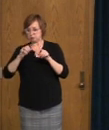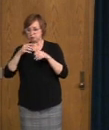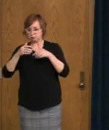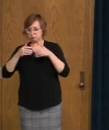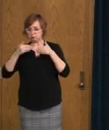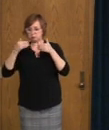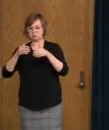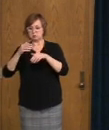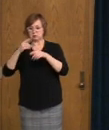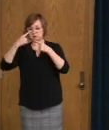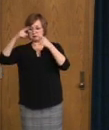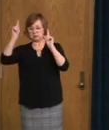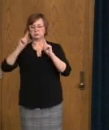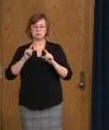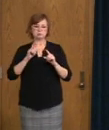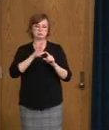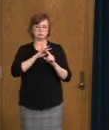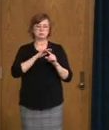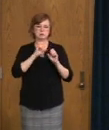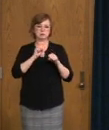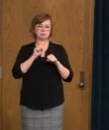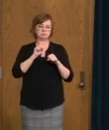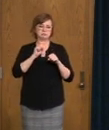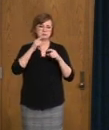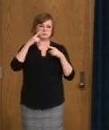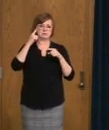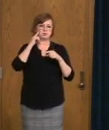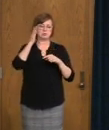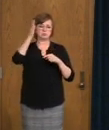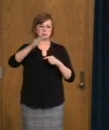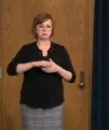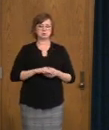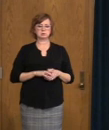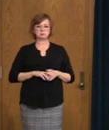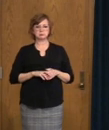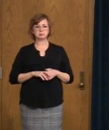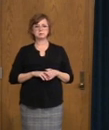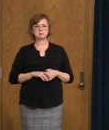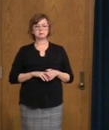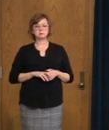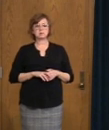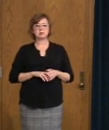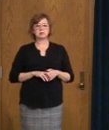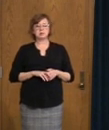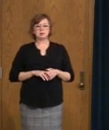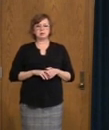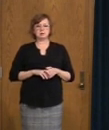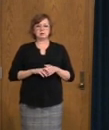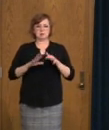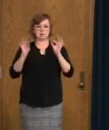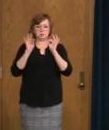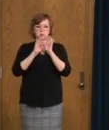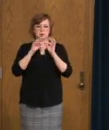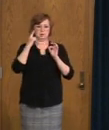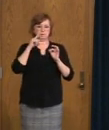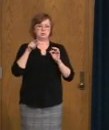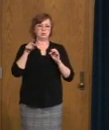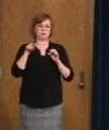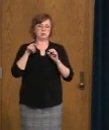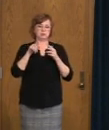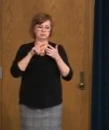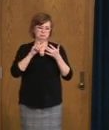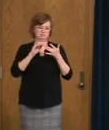high-risk groups. But certainly long-term care residents and staff working in long-term care facilities are a top priority group